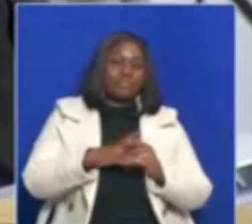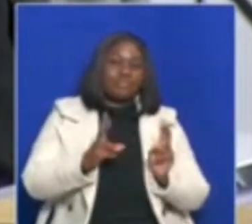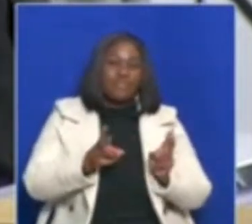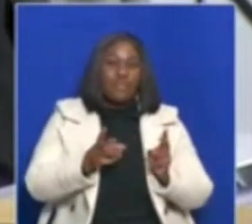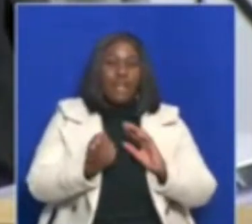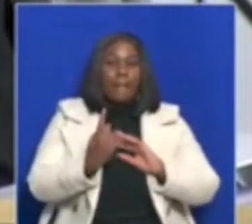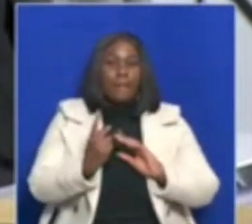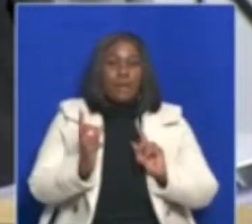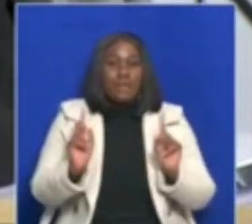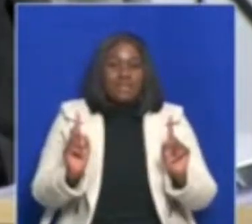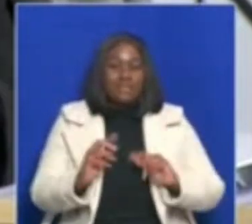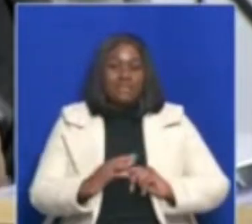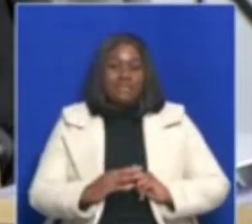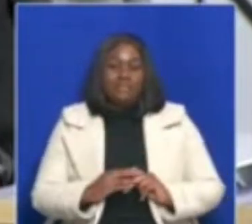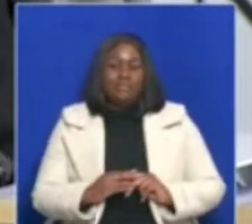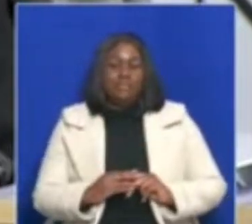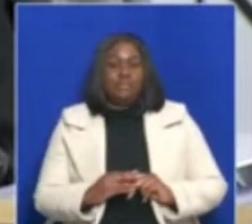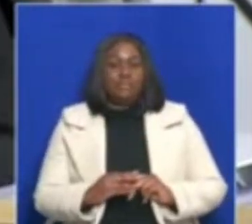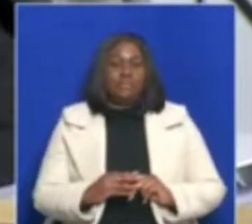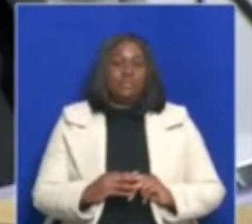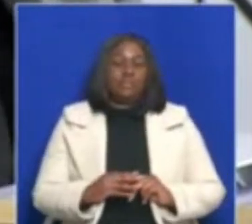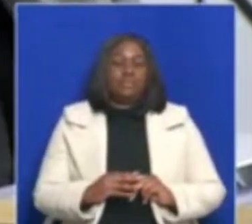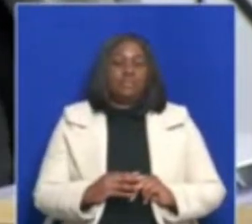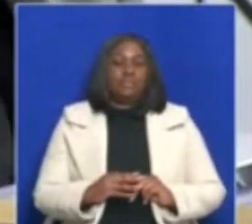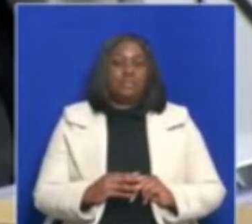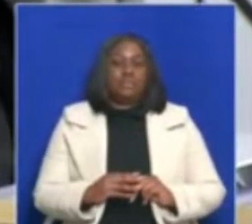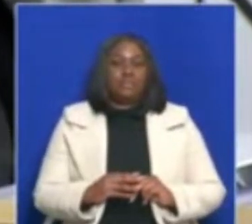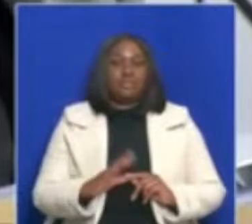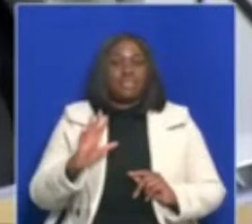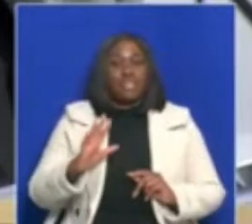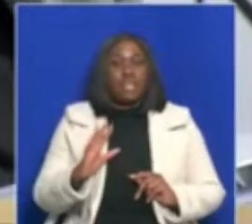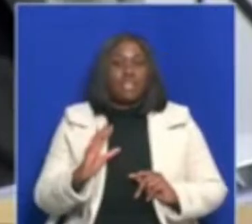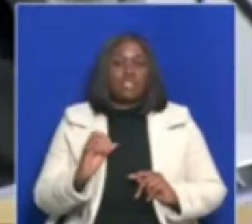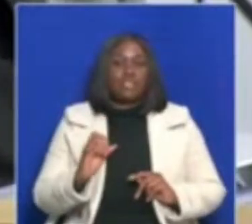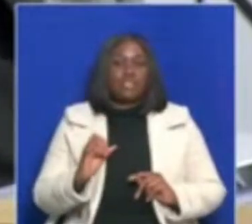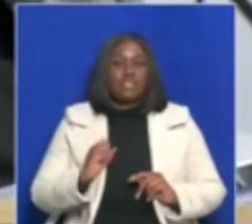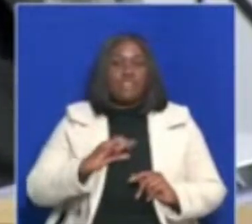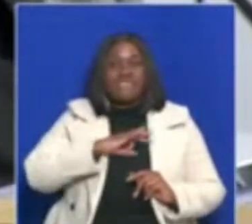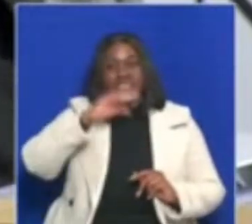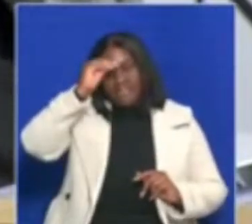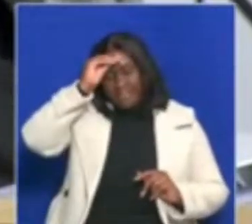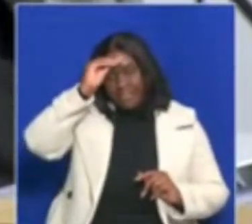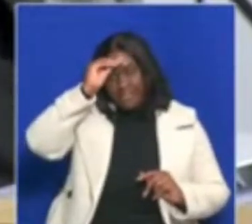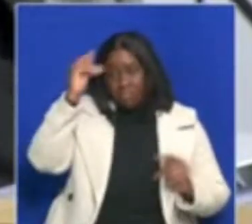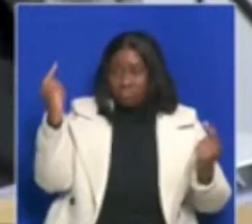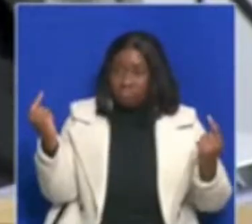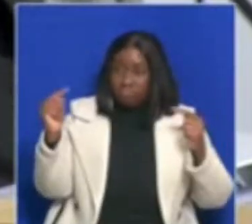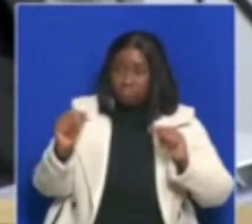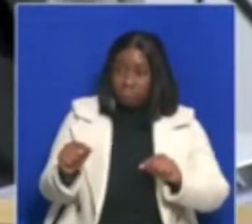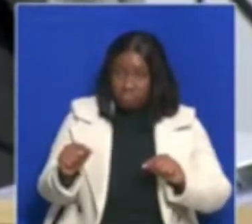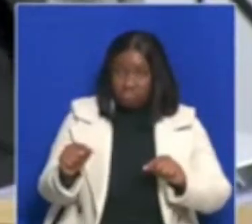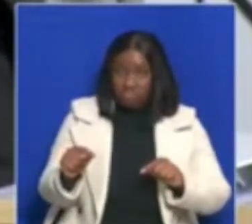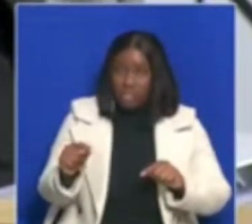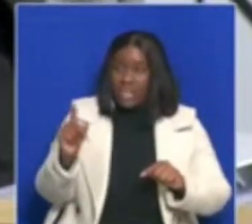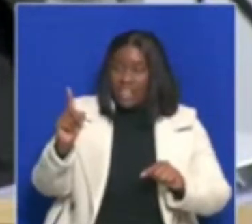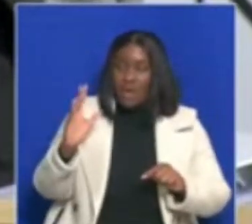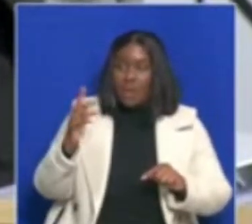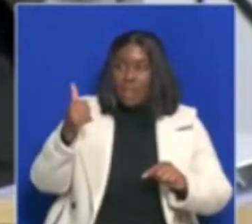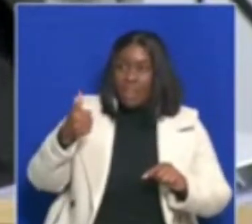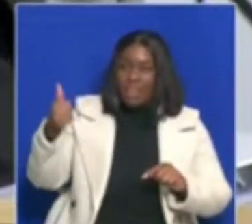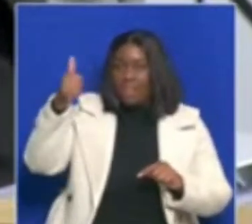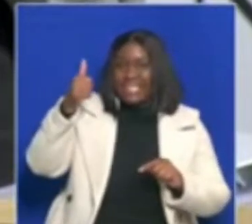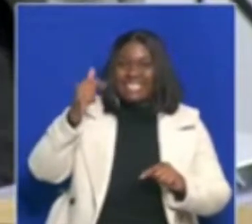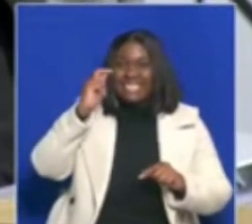the uniform members who attend the crime scene contact the detective on call. So the detective